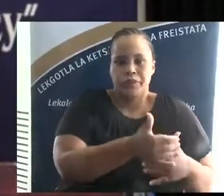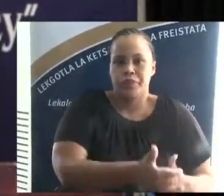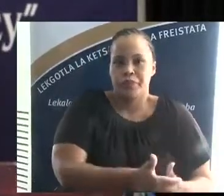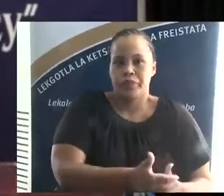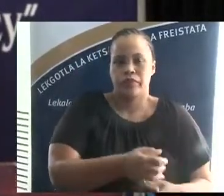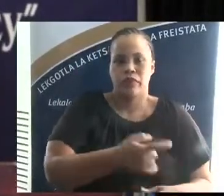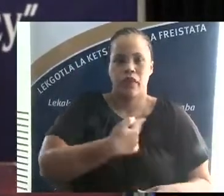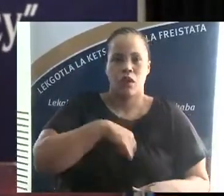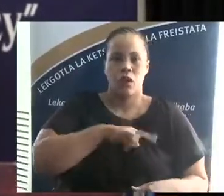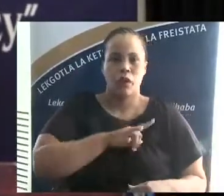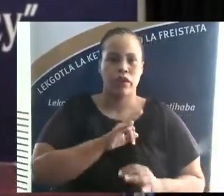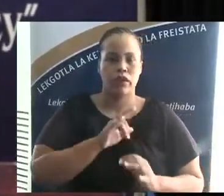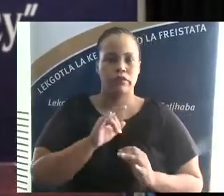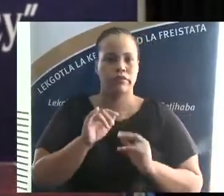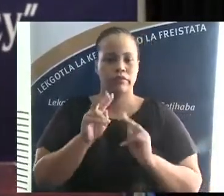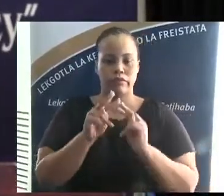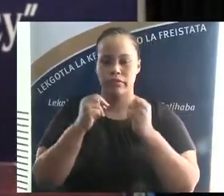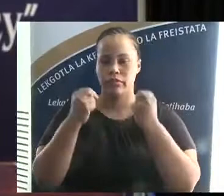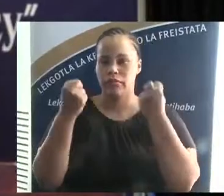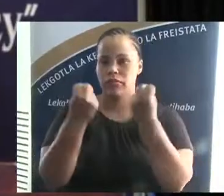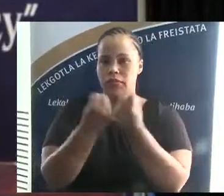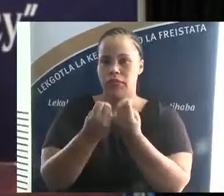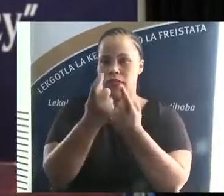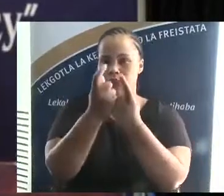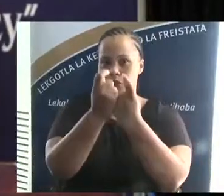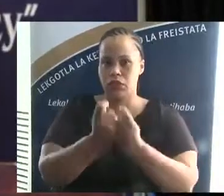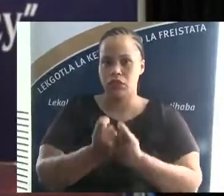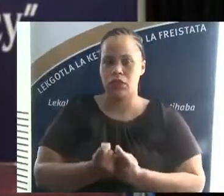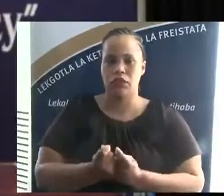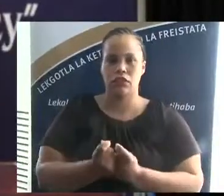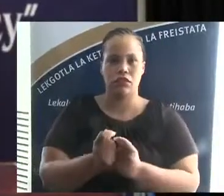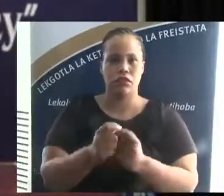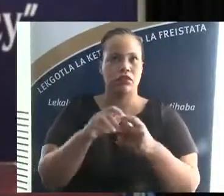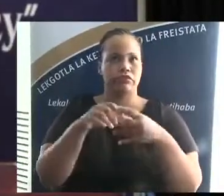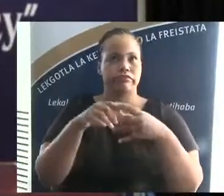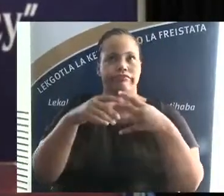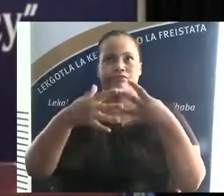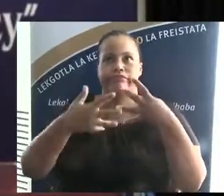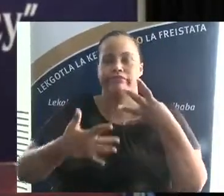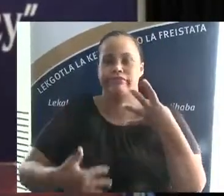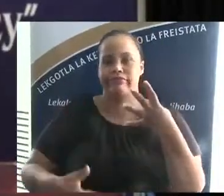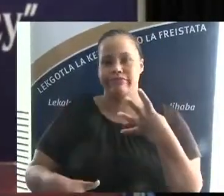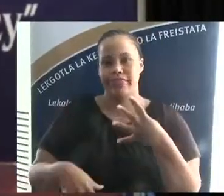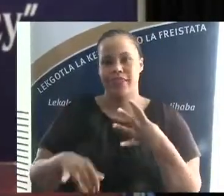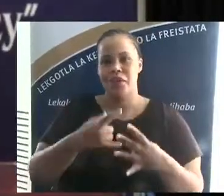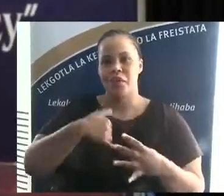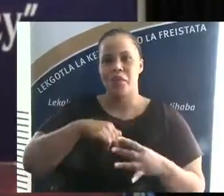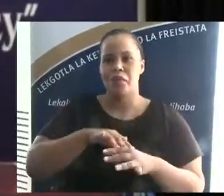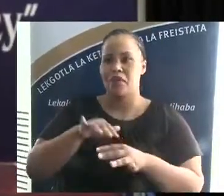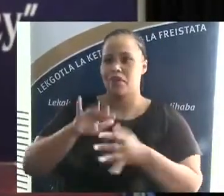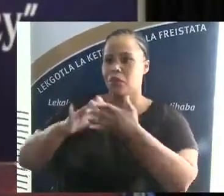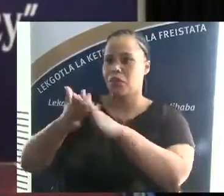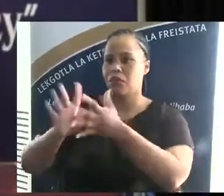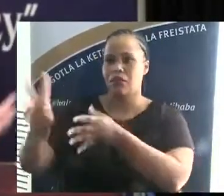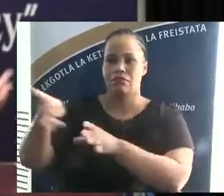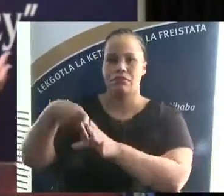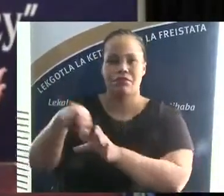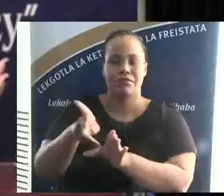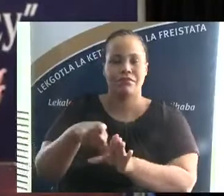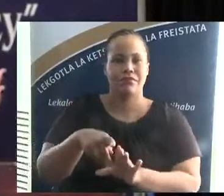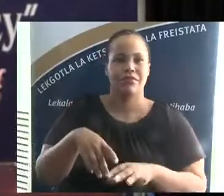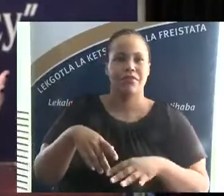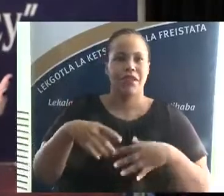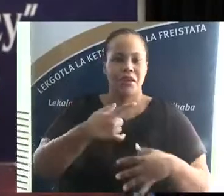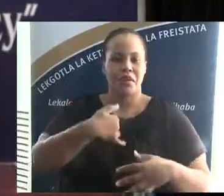benchmarking exercise, national treasury, the budget lehotla. We do public participation, we do the